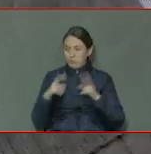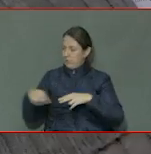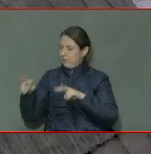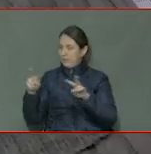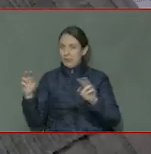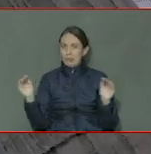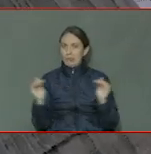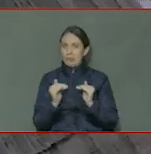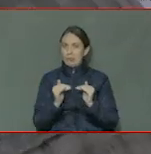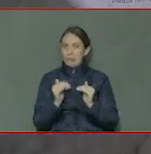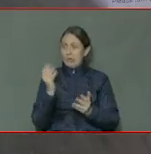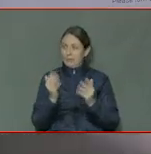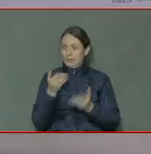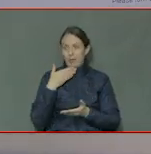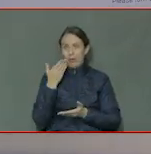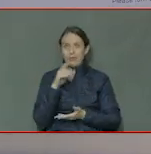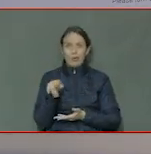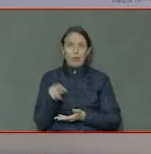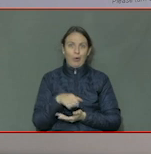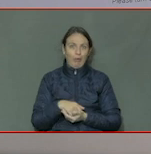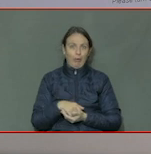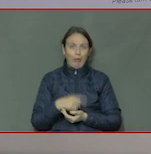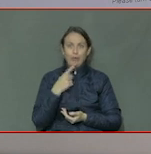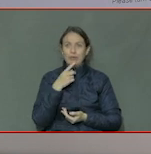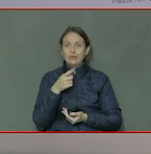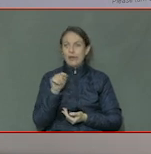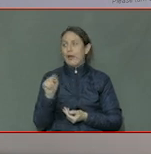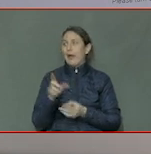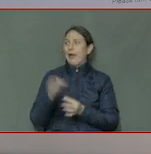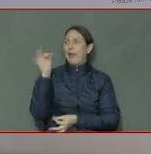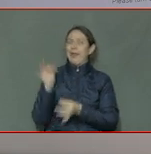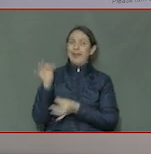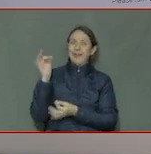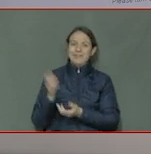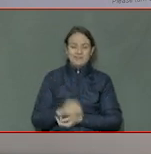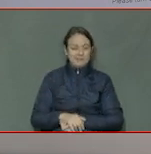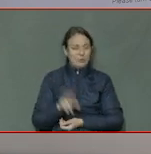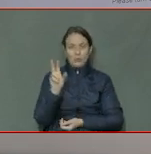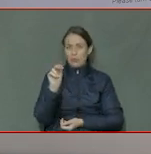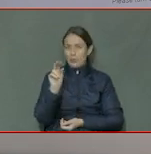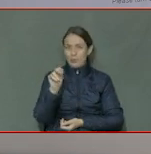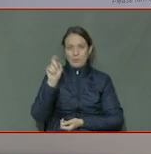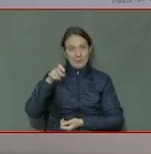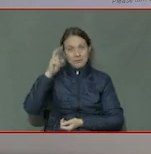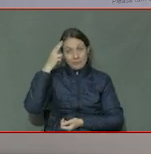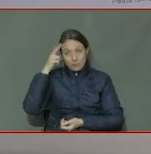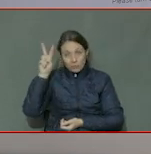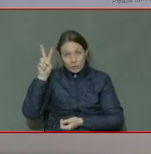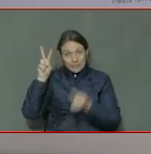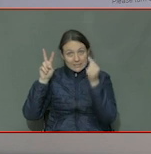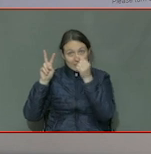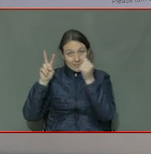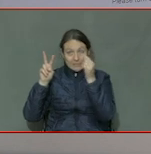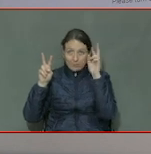going to make the wrong conclusion because then you're going to say elastic. So please, it's important, you must square. Okay, this